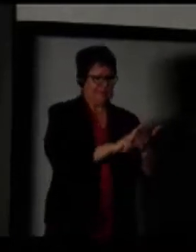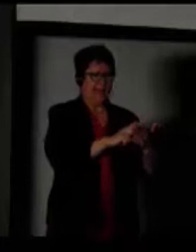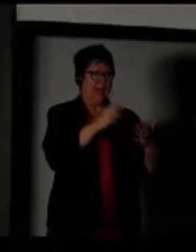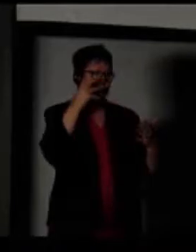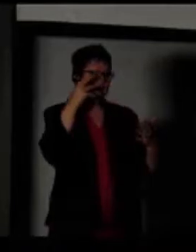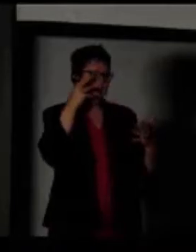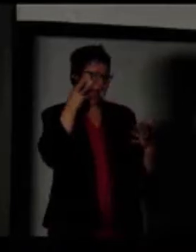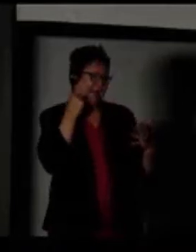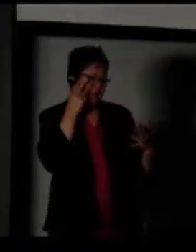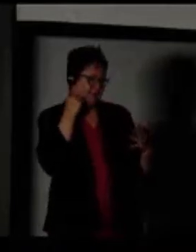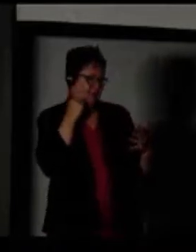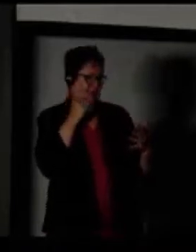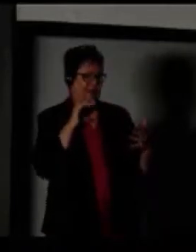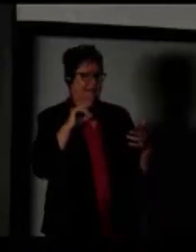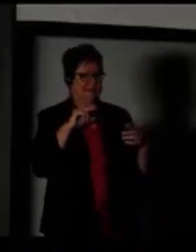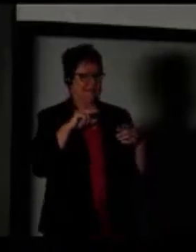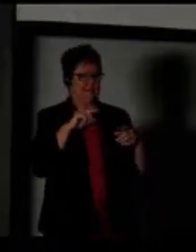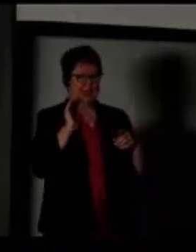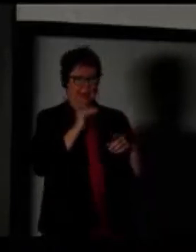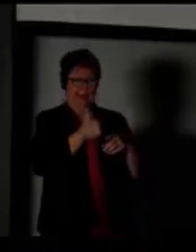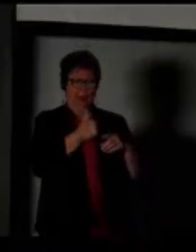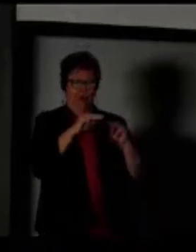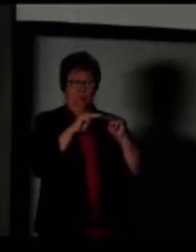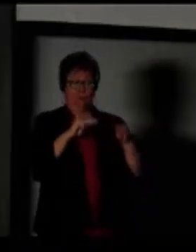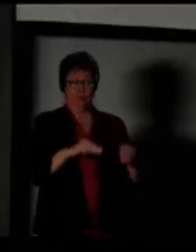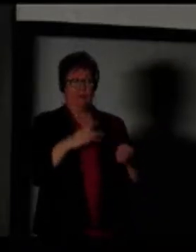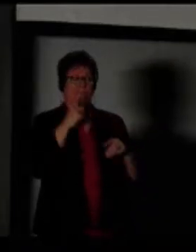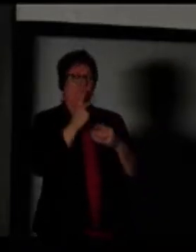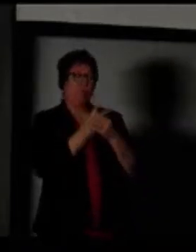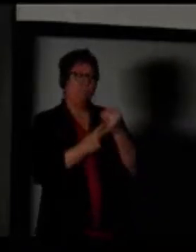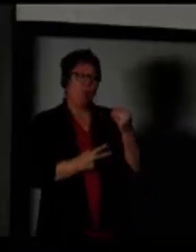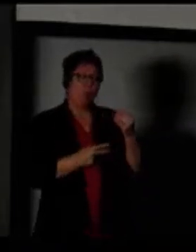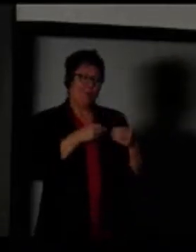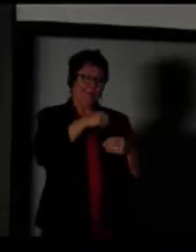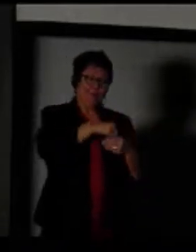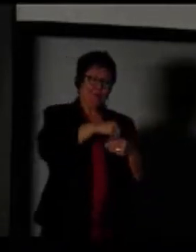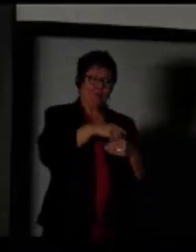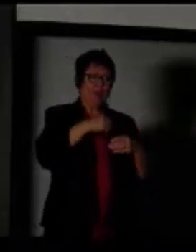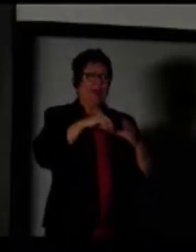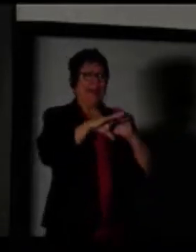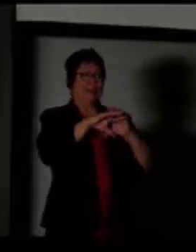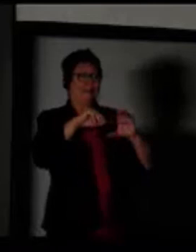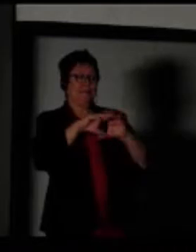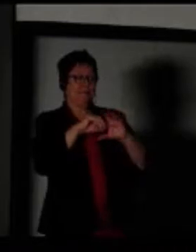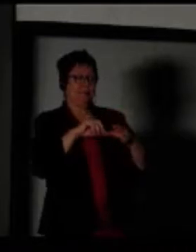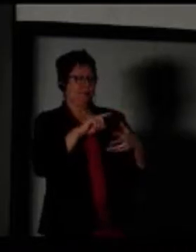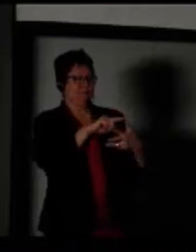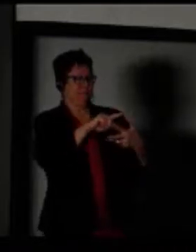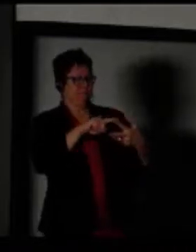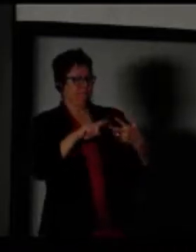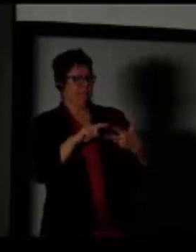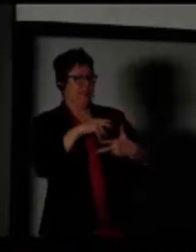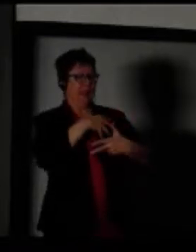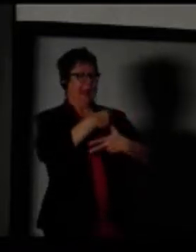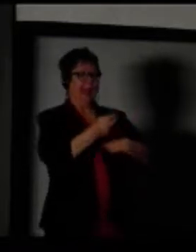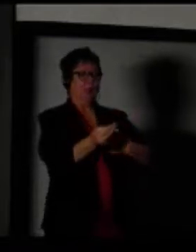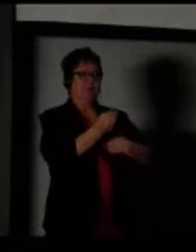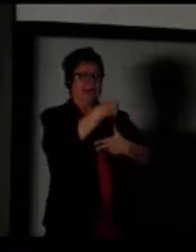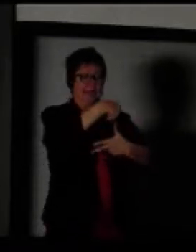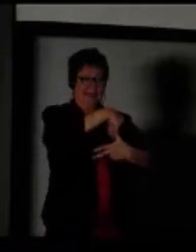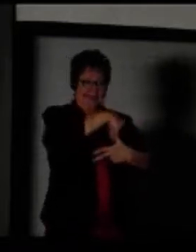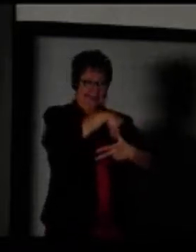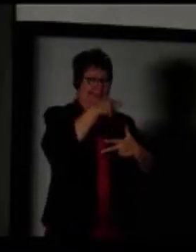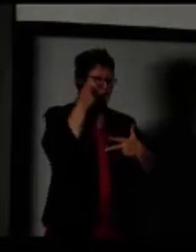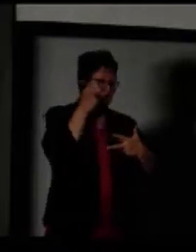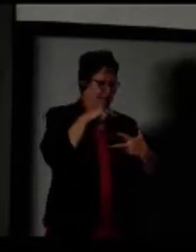experience at the museum for those internally and those externally. So our 3 basic tenets are outside in, experience first,